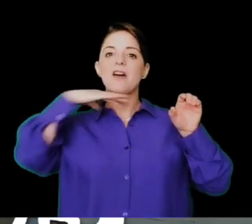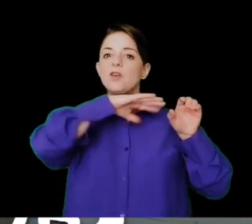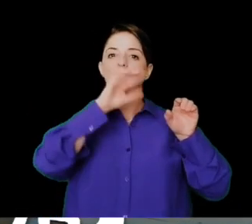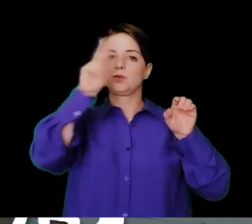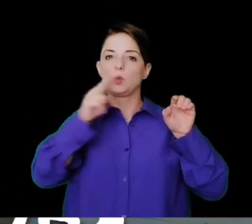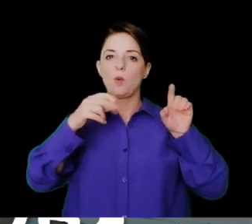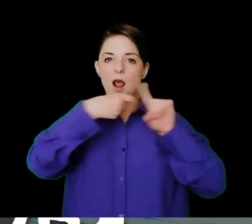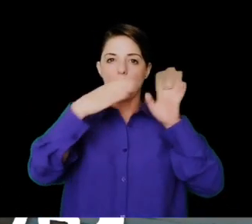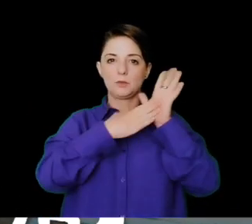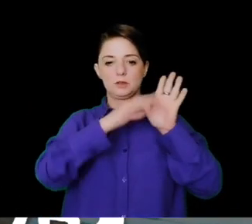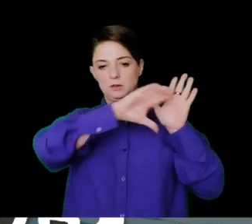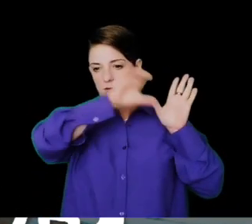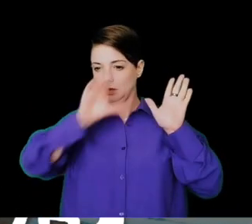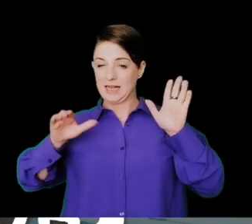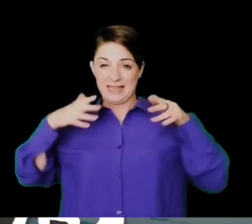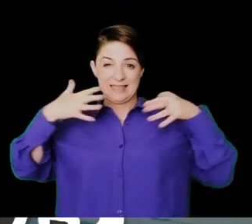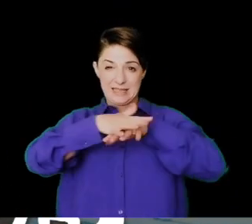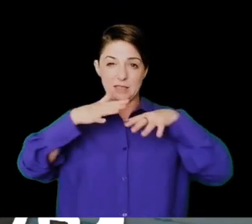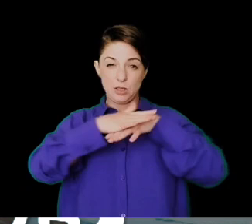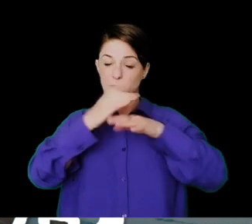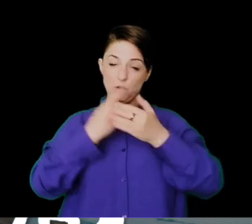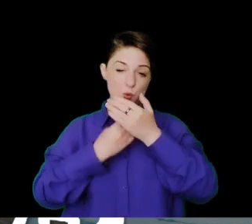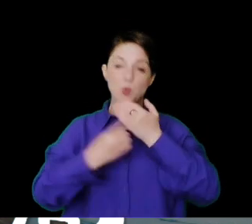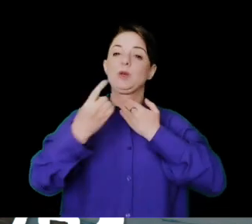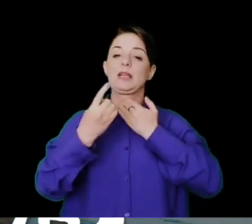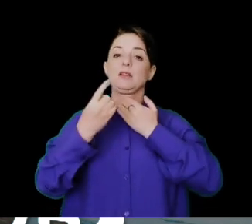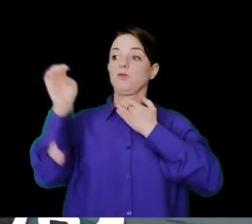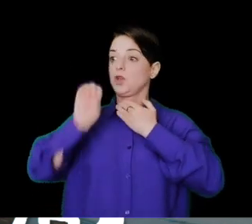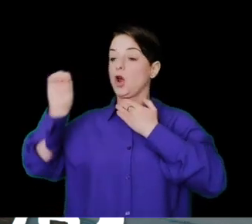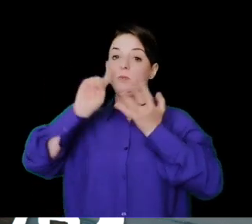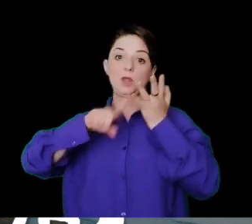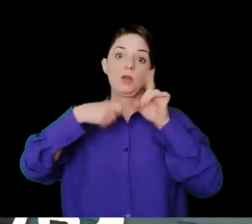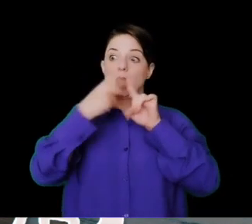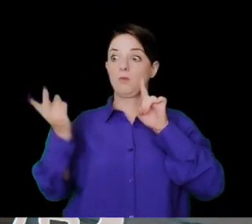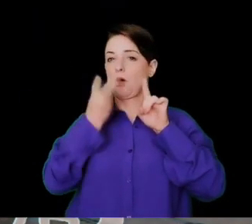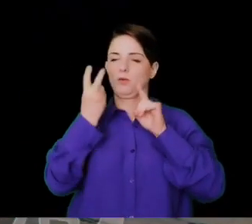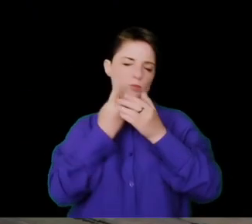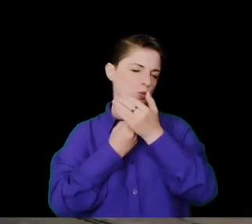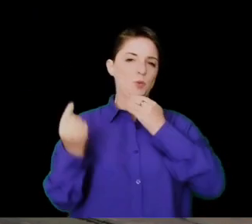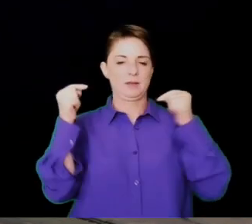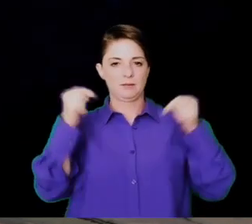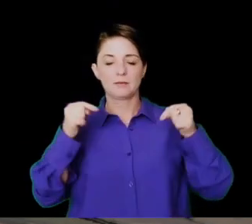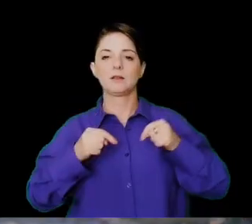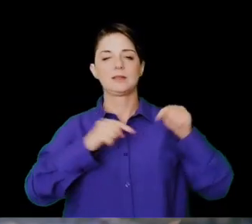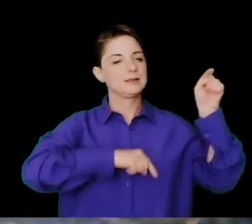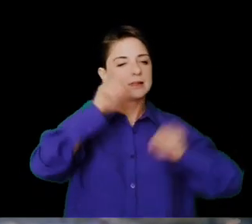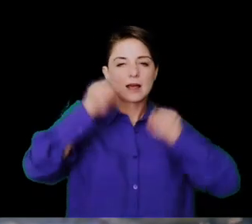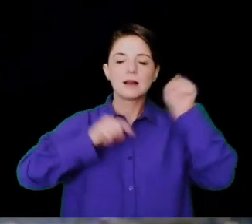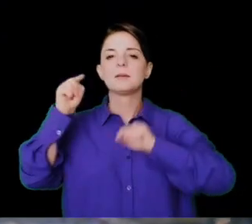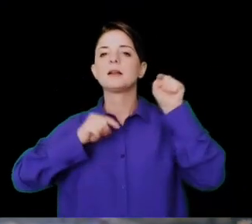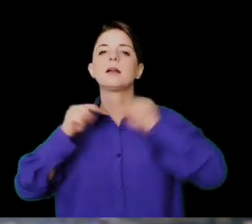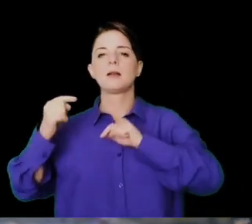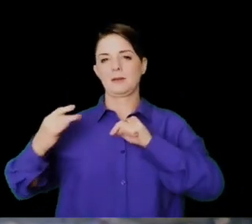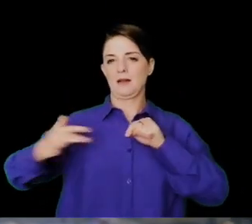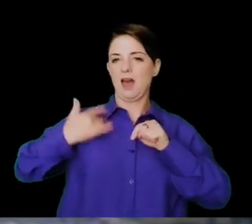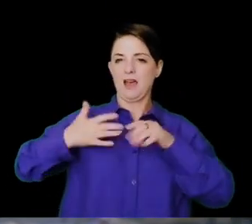square kilometres, this major estuary system is unique in the UK and Europe. The Solent has a unique combination